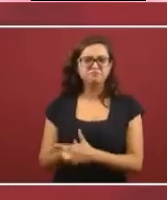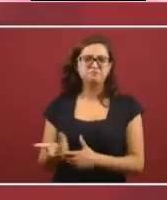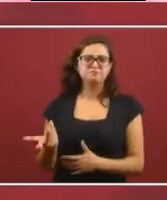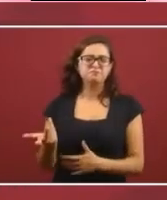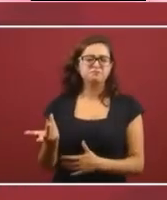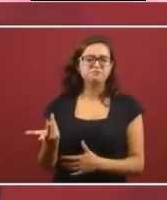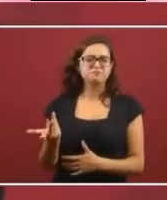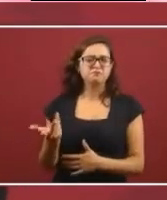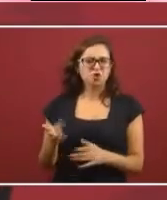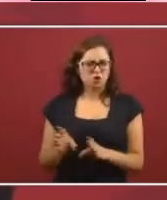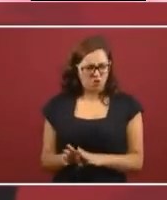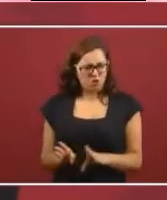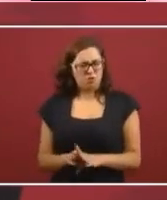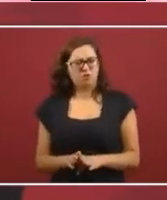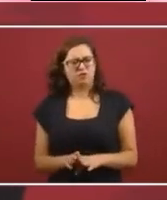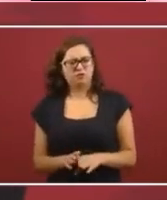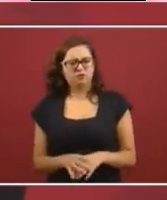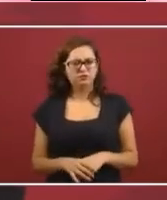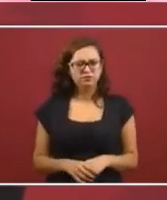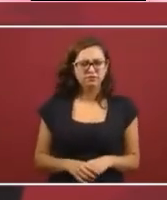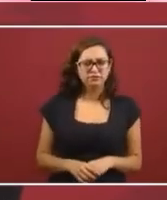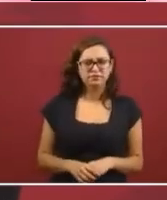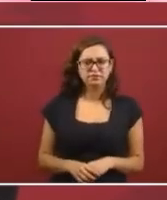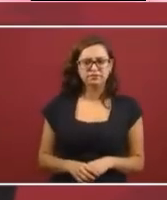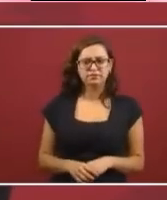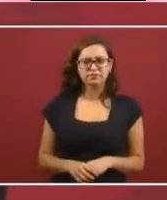for his bribe?